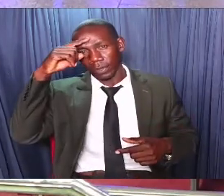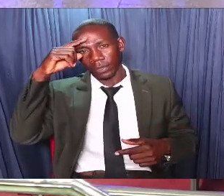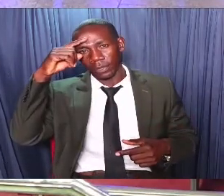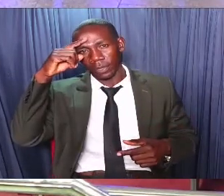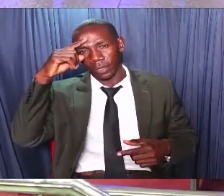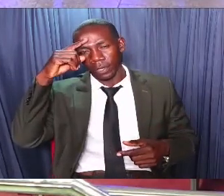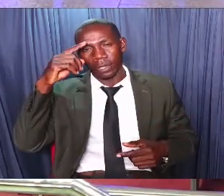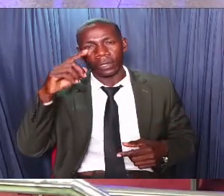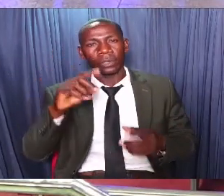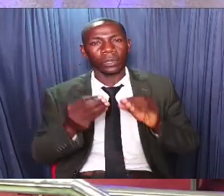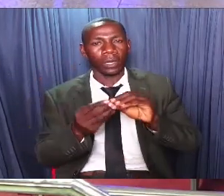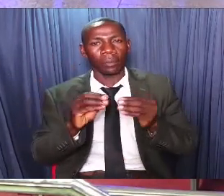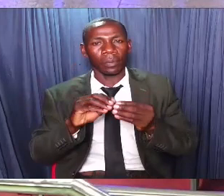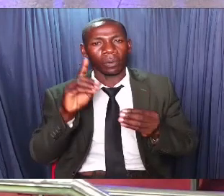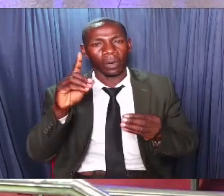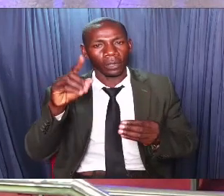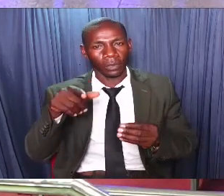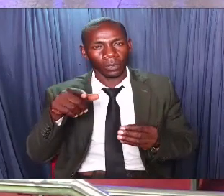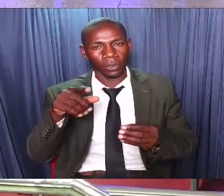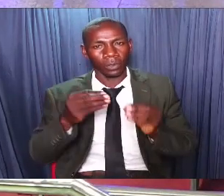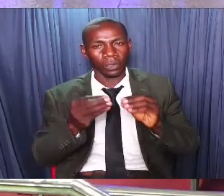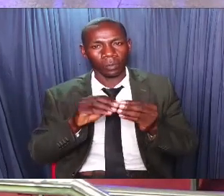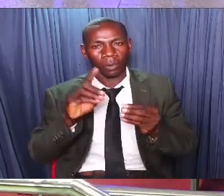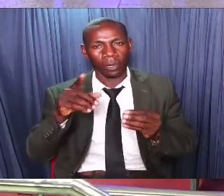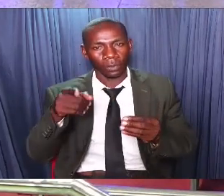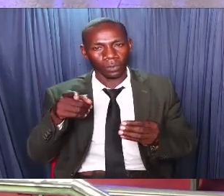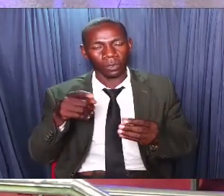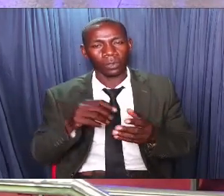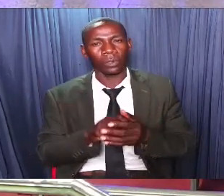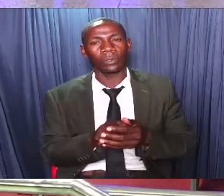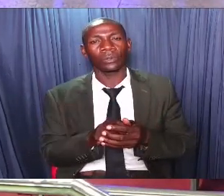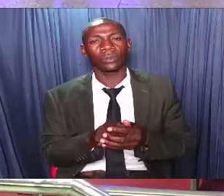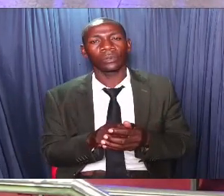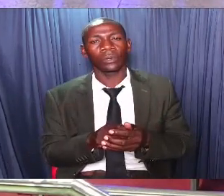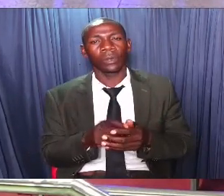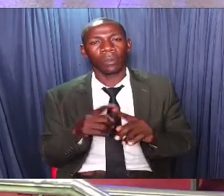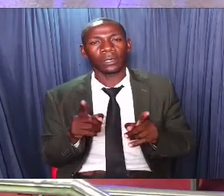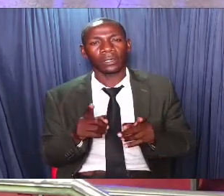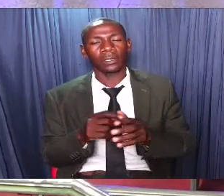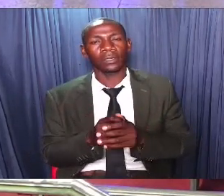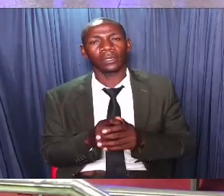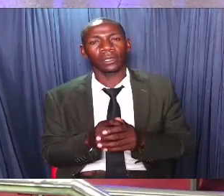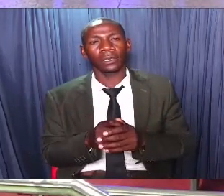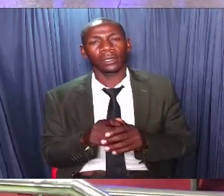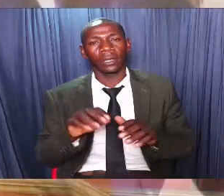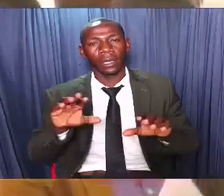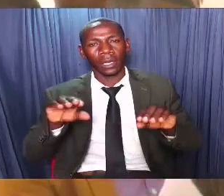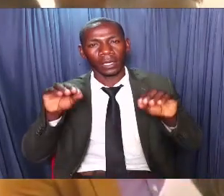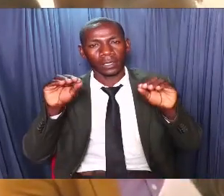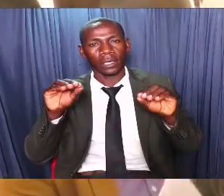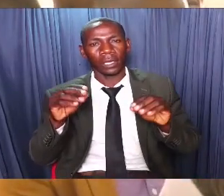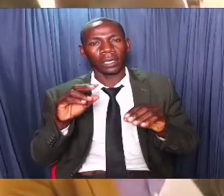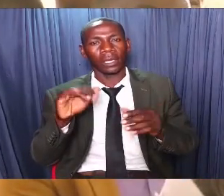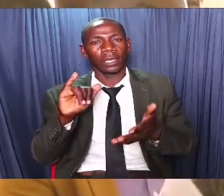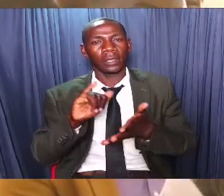ulijua nitakuchukua. You certainly knew I'll employ. Maana wewe ni grade 1. Because you have grade 1 with you. Lakini but sikukuchukua. I